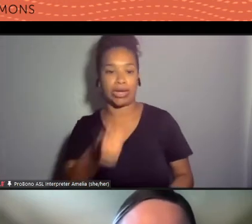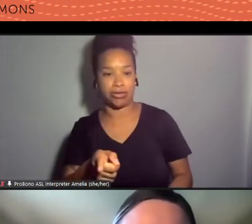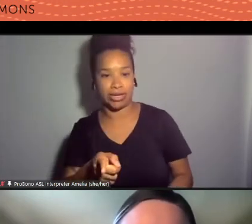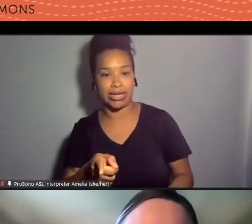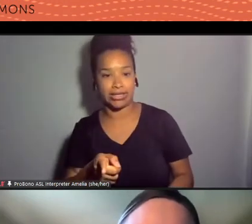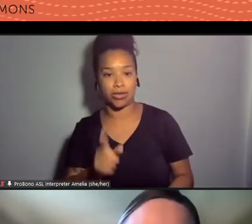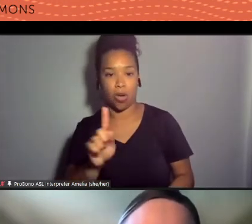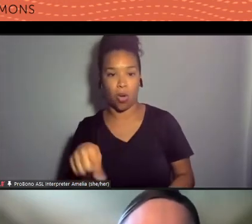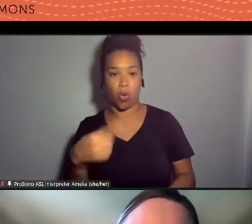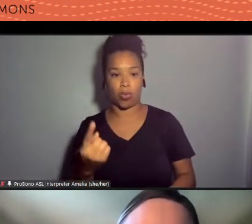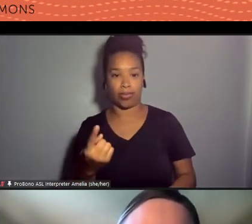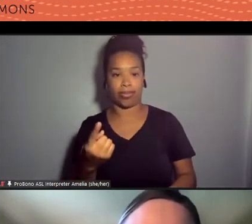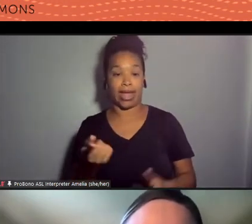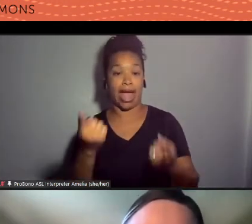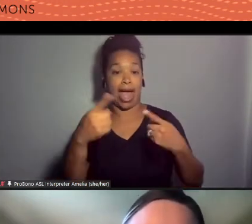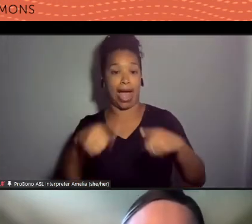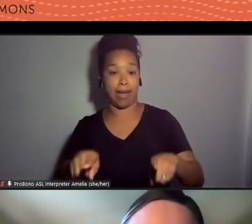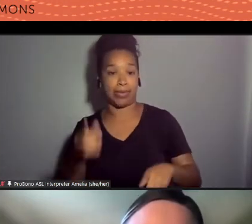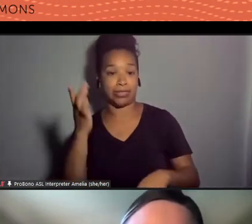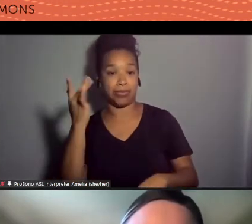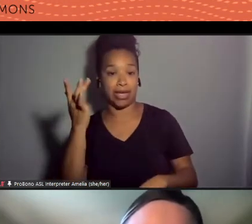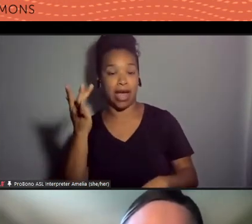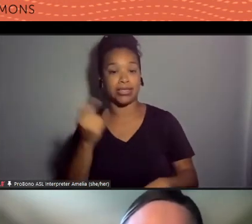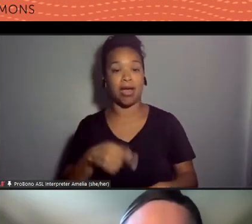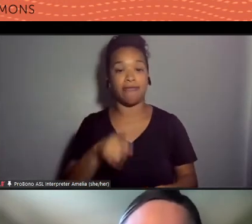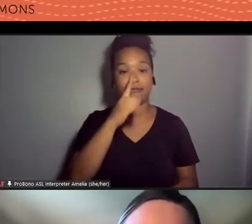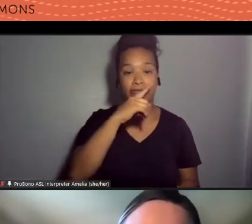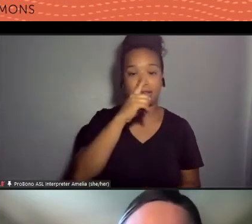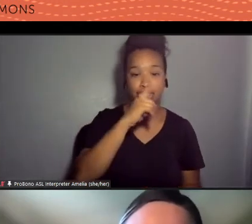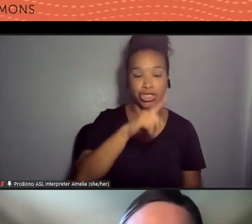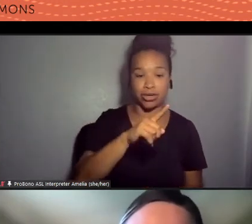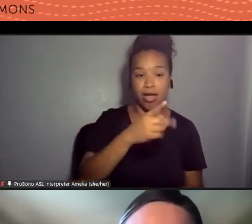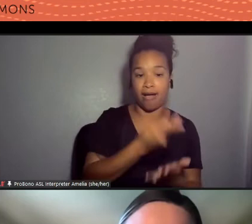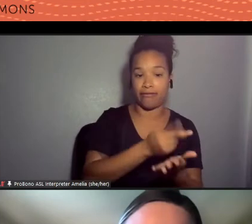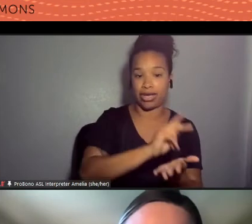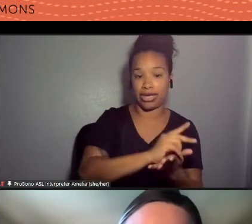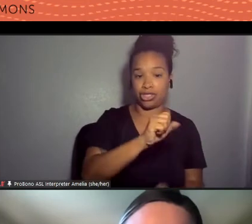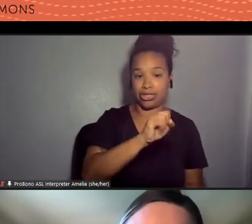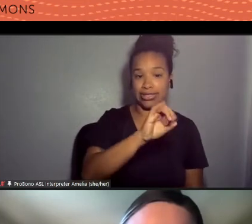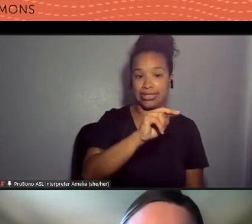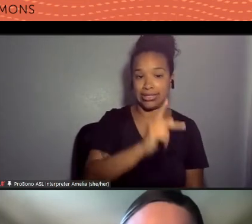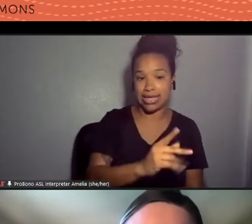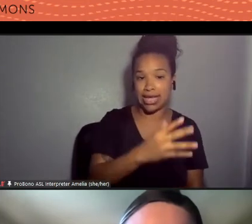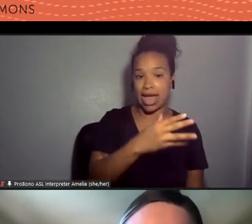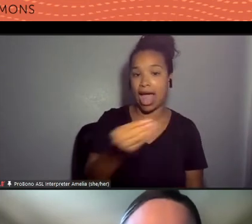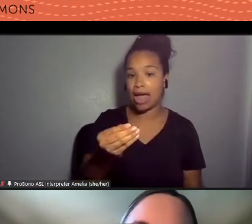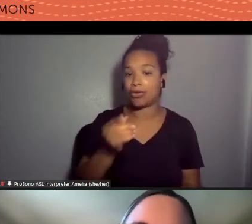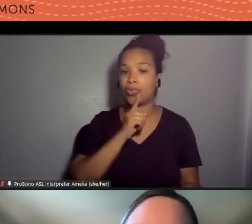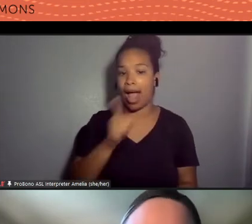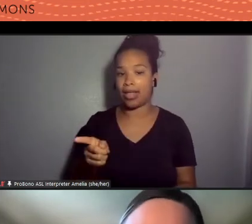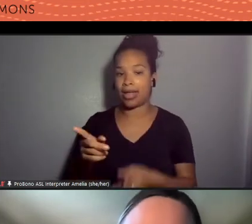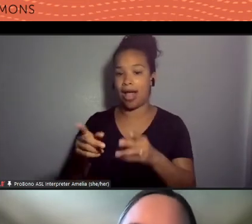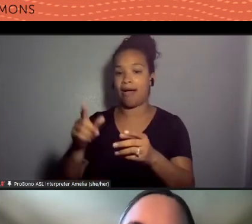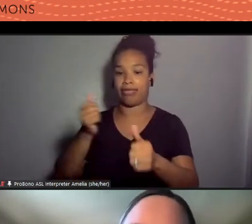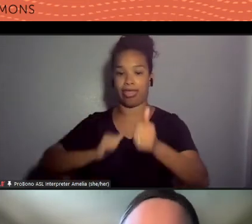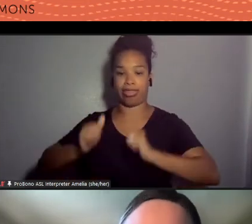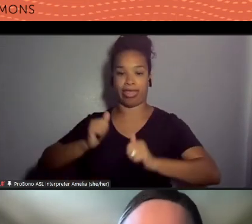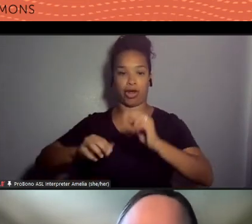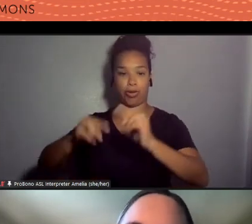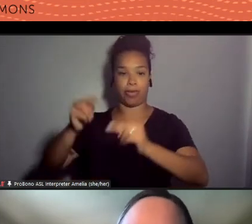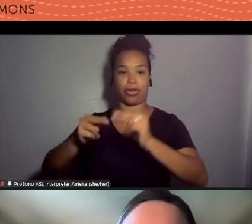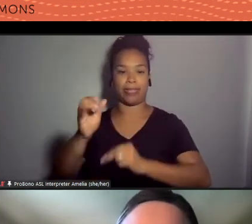exists because there's the fiction of the kitchen sink plus the reality of the building, the theater building. That's what realism is, you